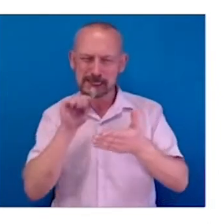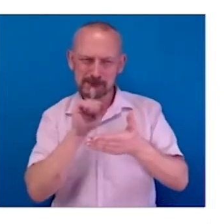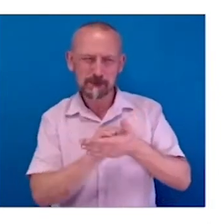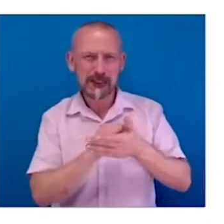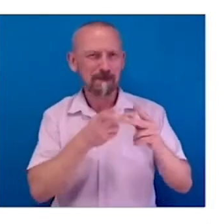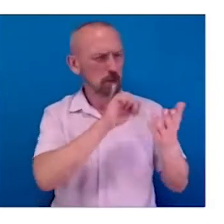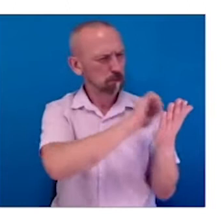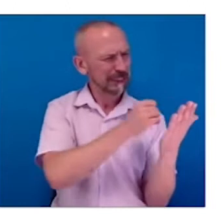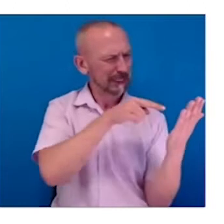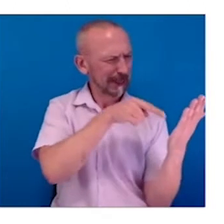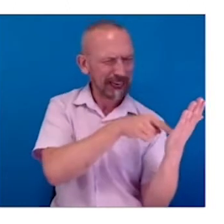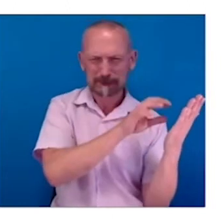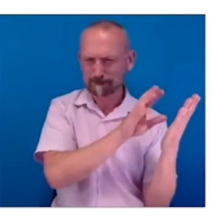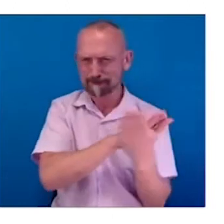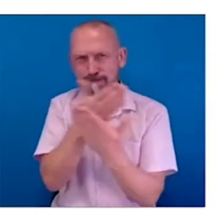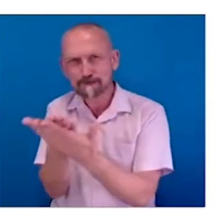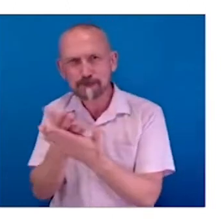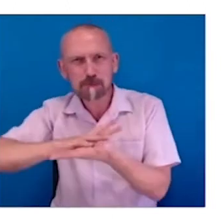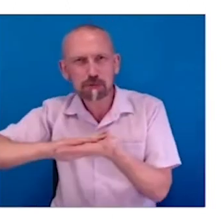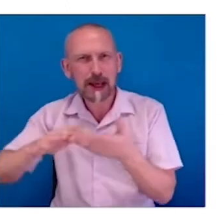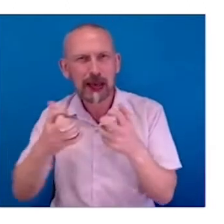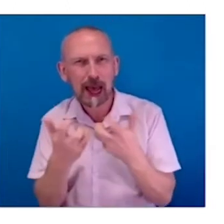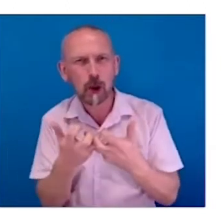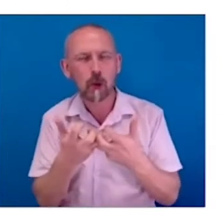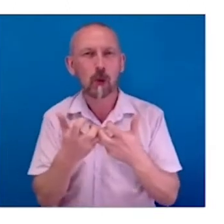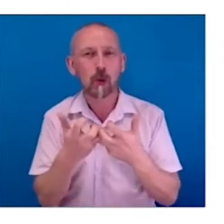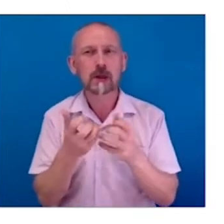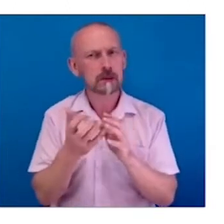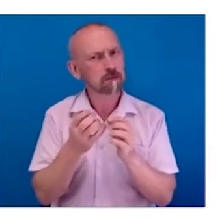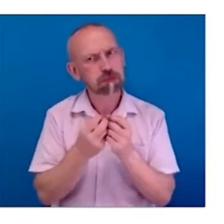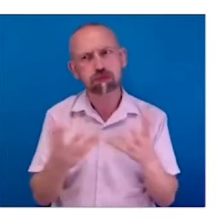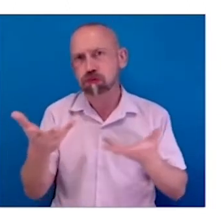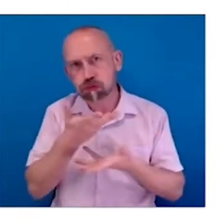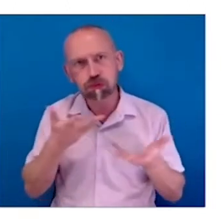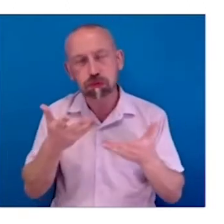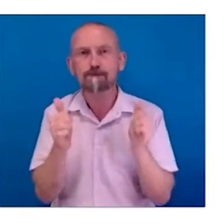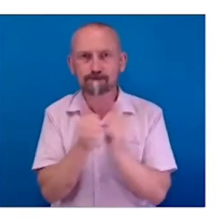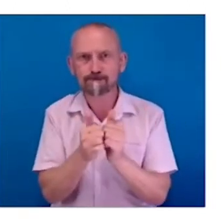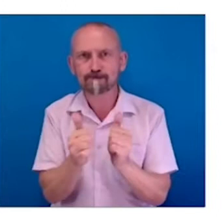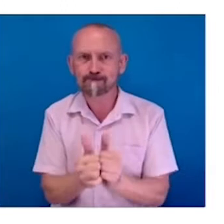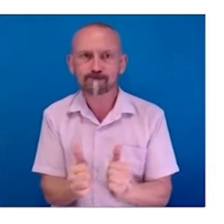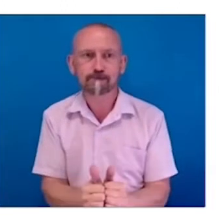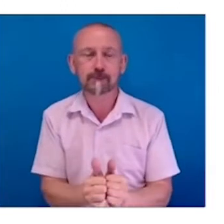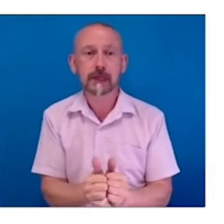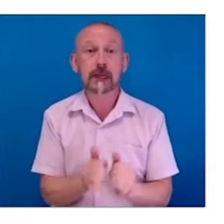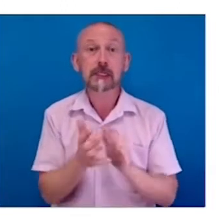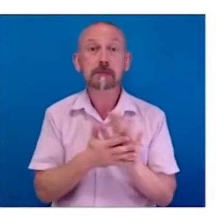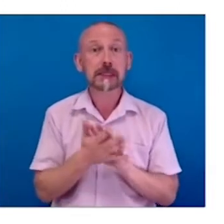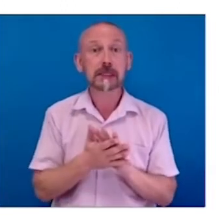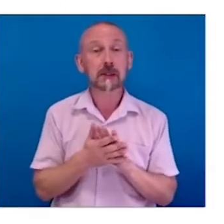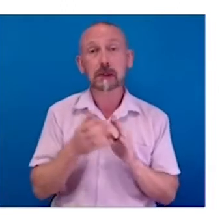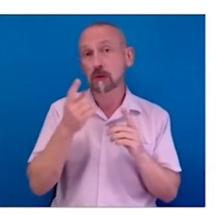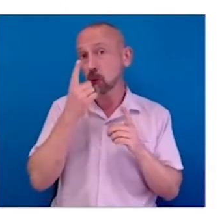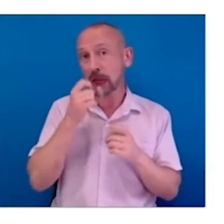into Braille. So musicians can use scores from many countries with ease.